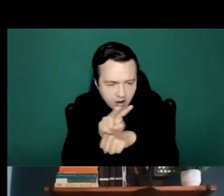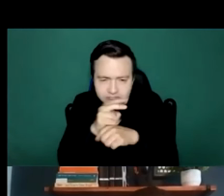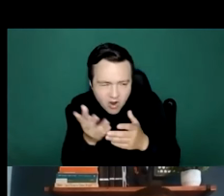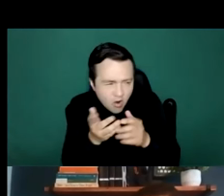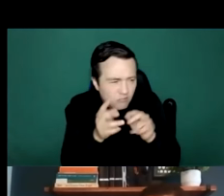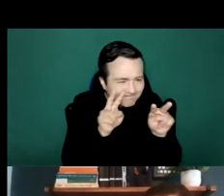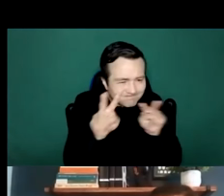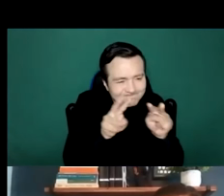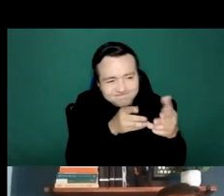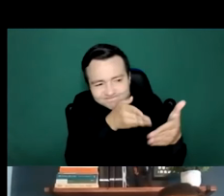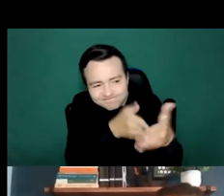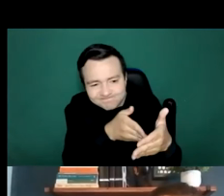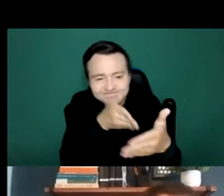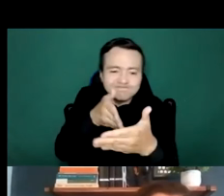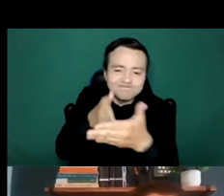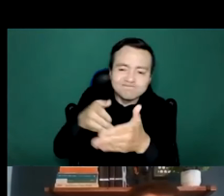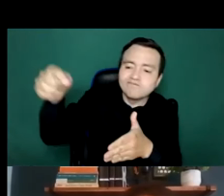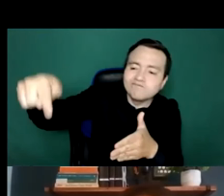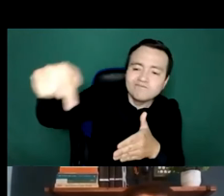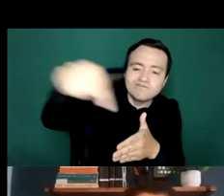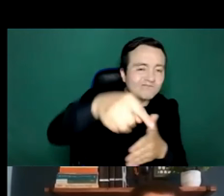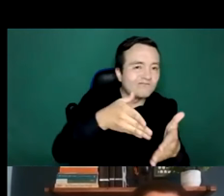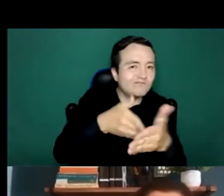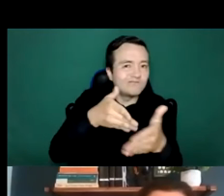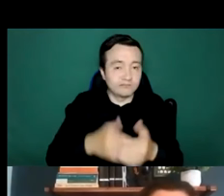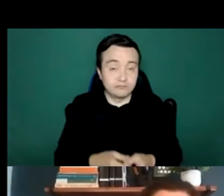understand what are these different access